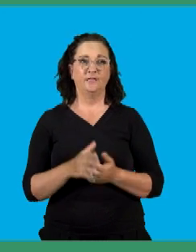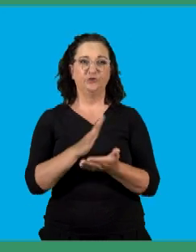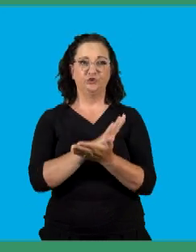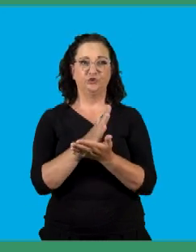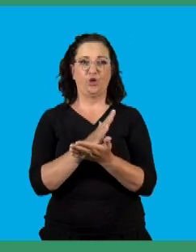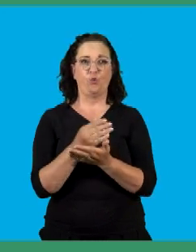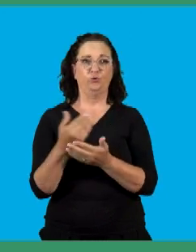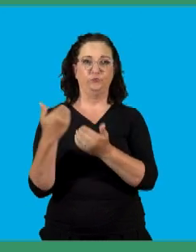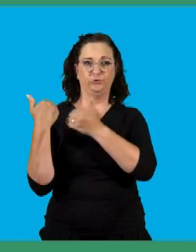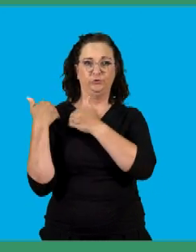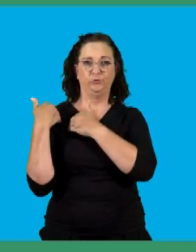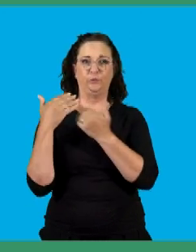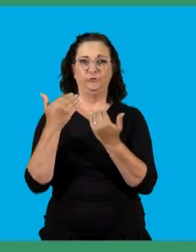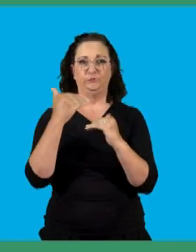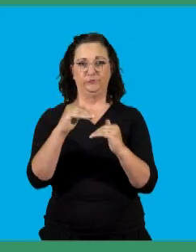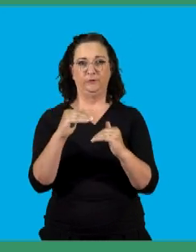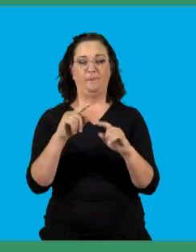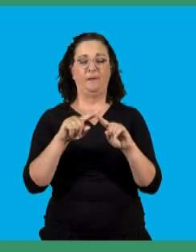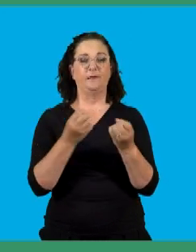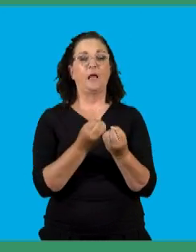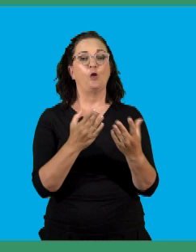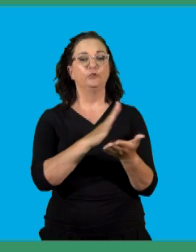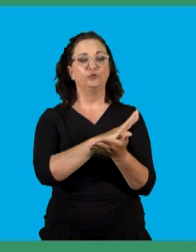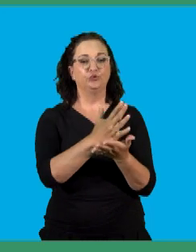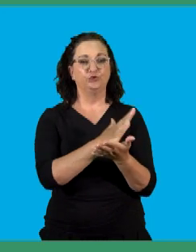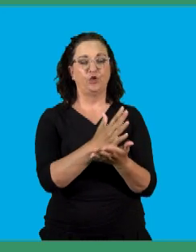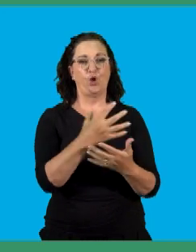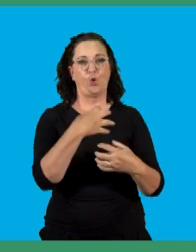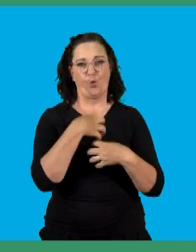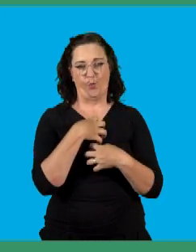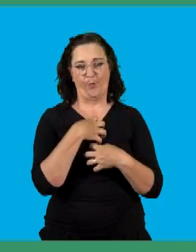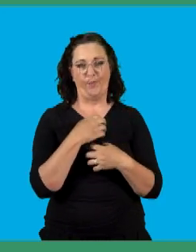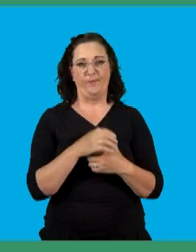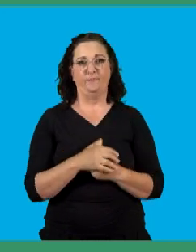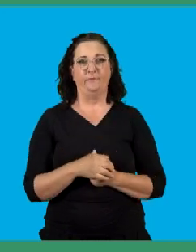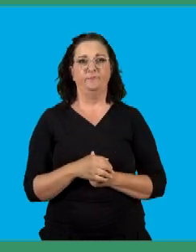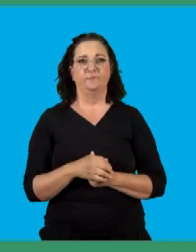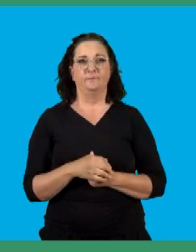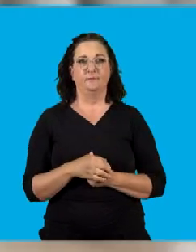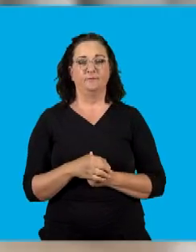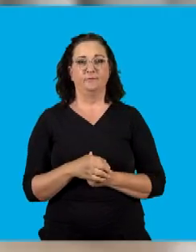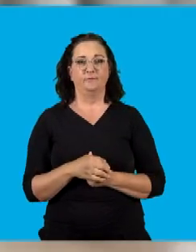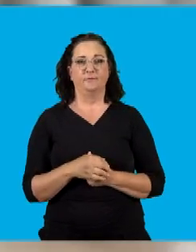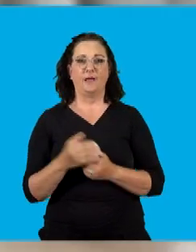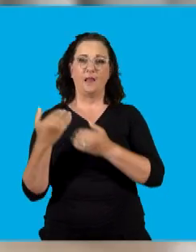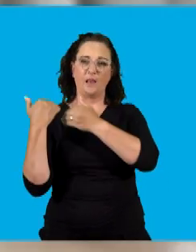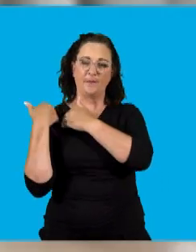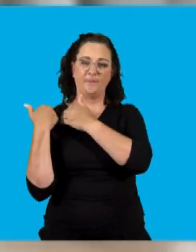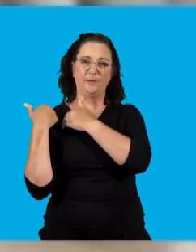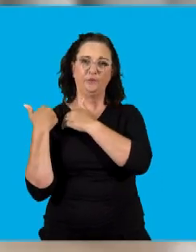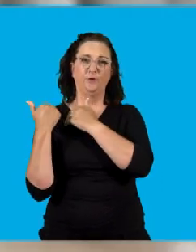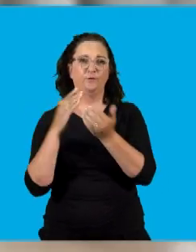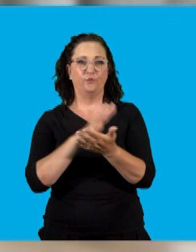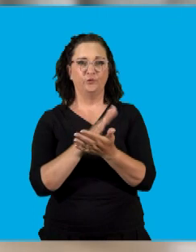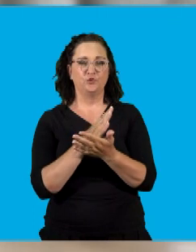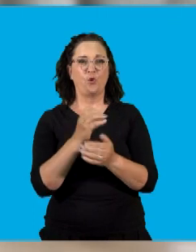Shareholders' liability is restricted to the number of shares they own. So obviously the liability of shareholders